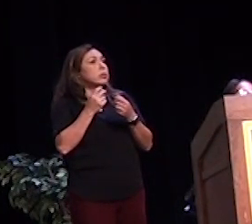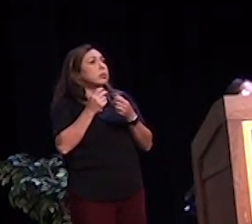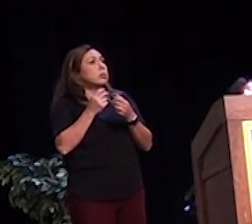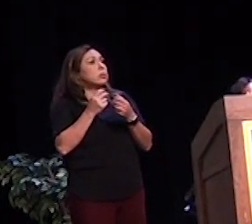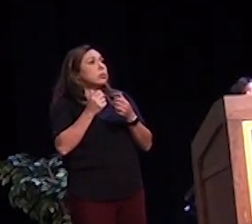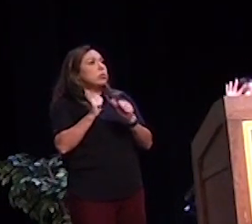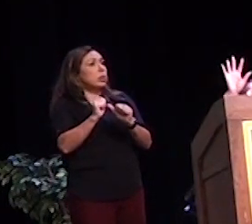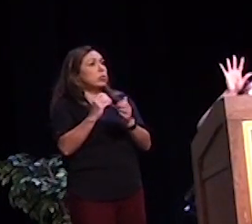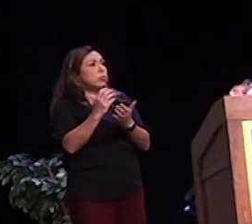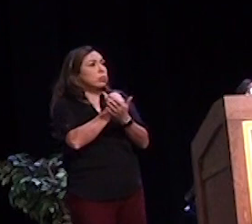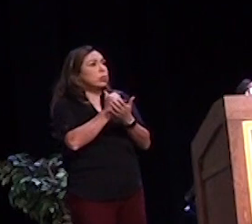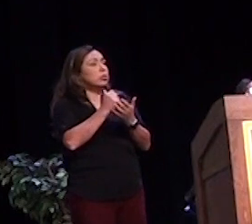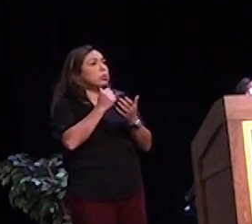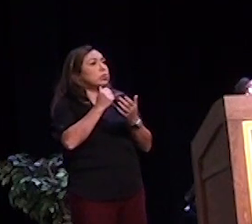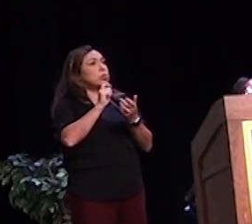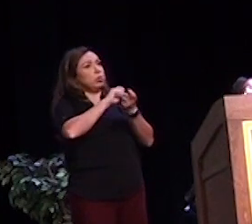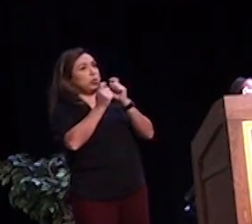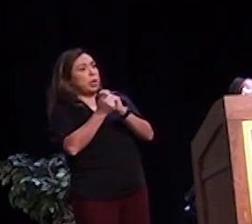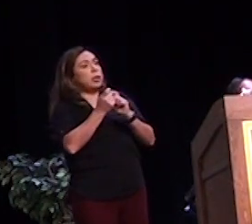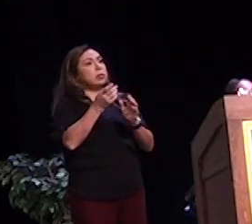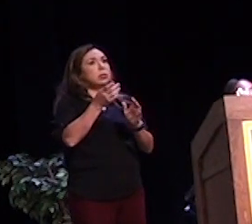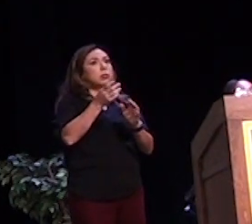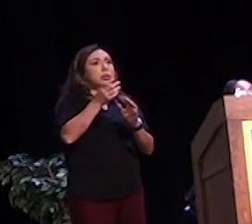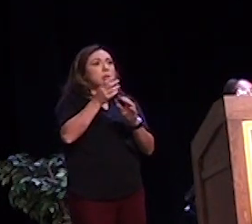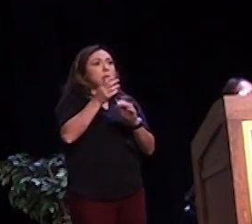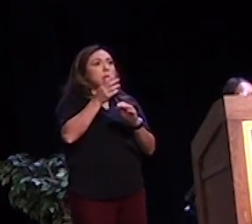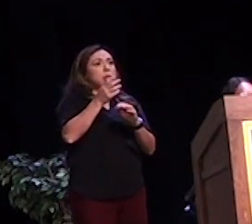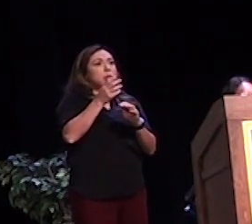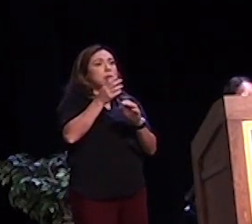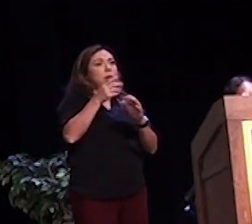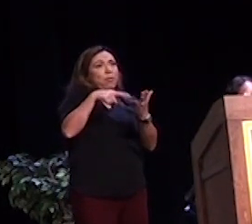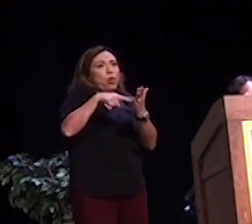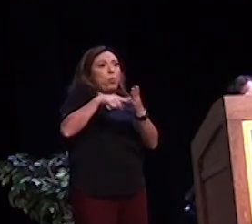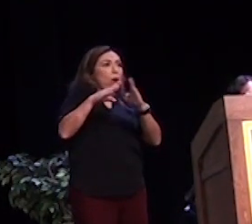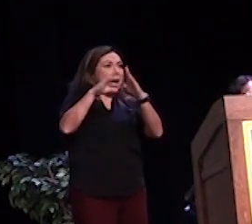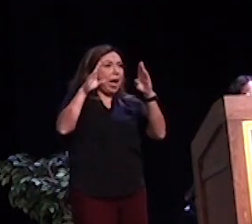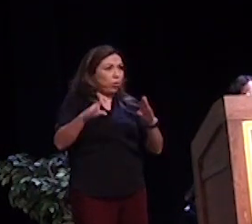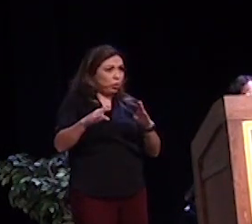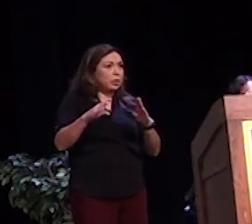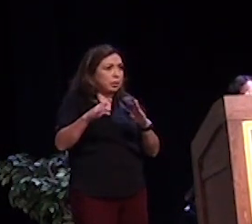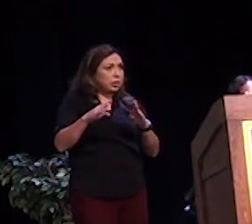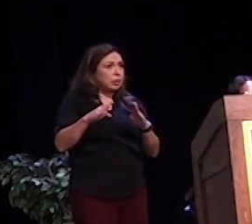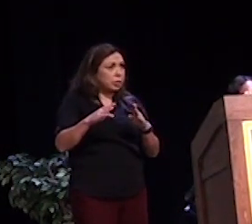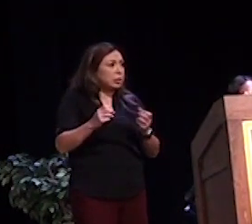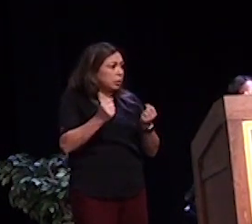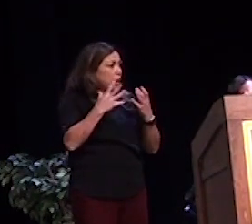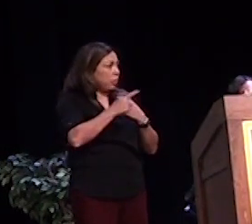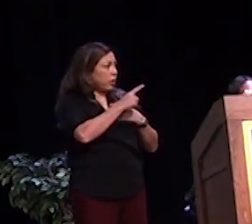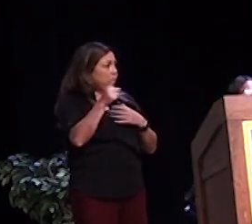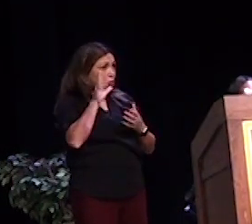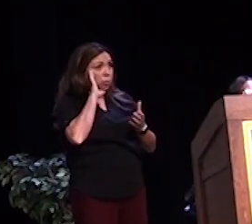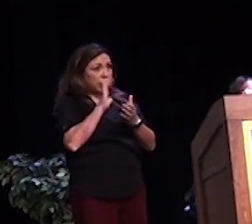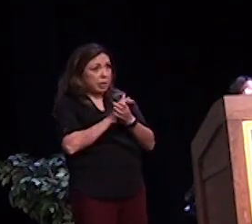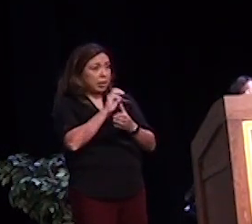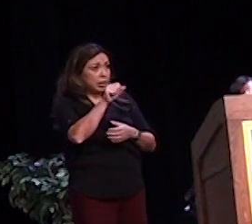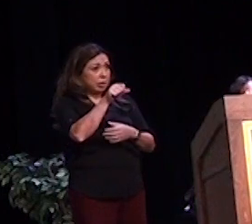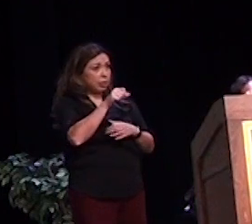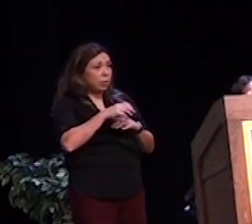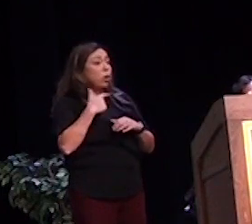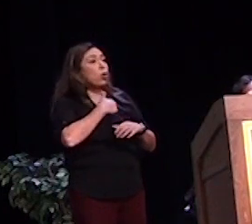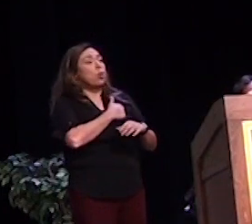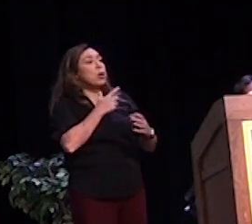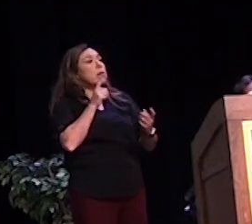reframe affordable housing. How many of you know that we need to really reframe how much being affordable housing? We meet